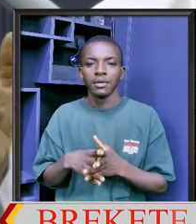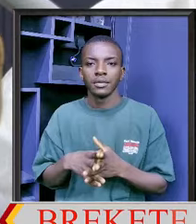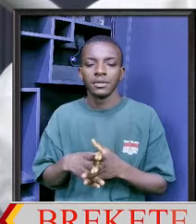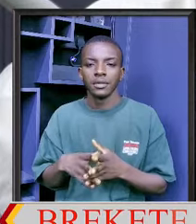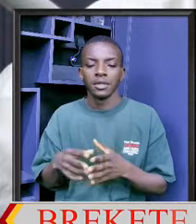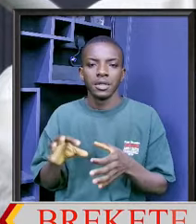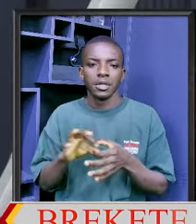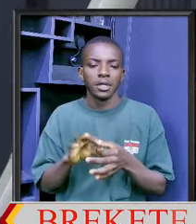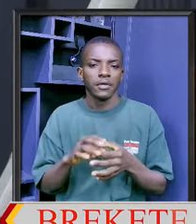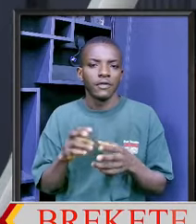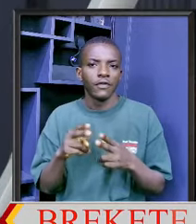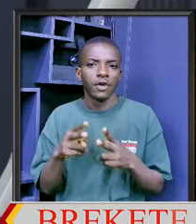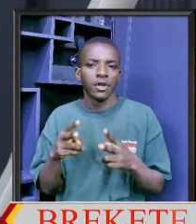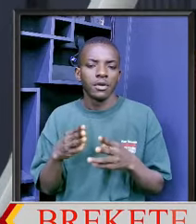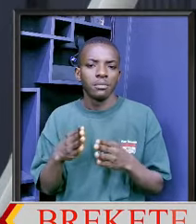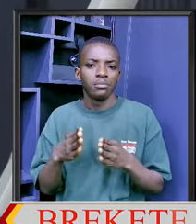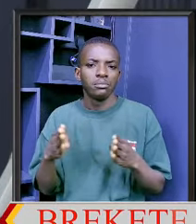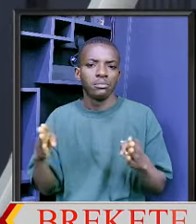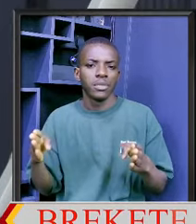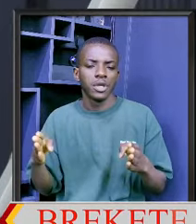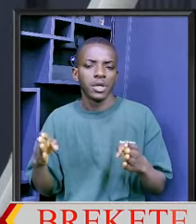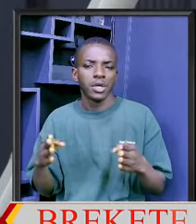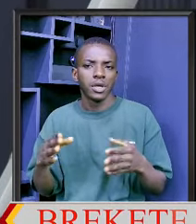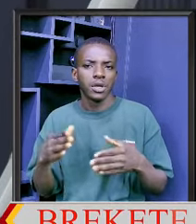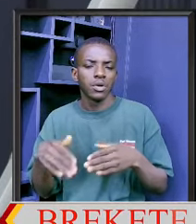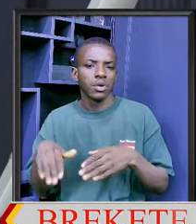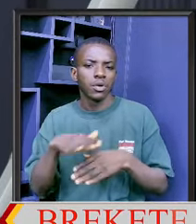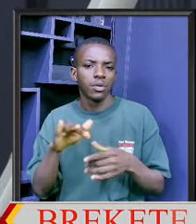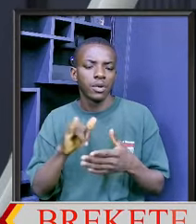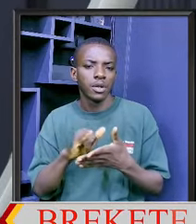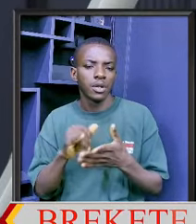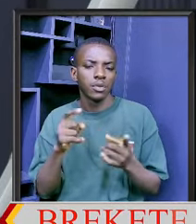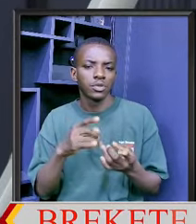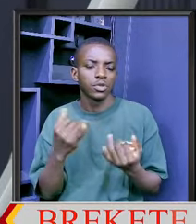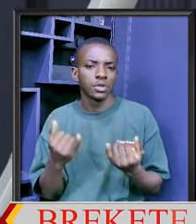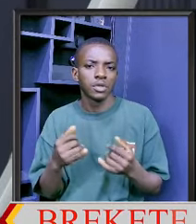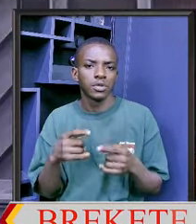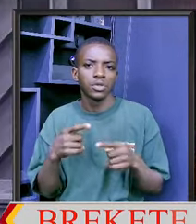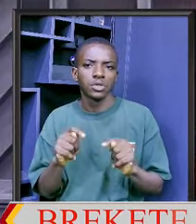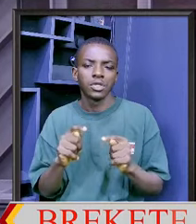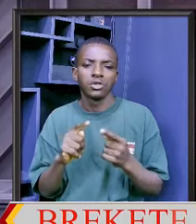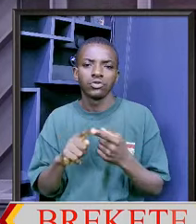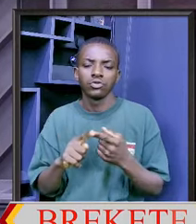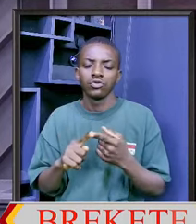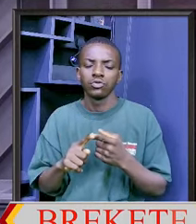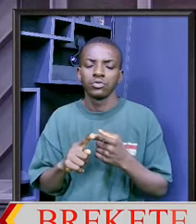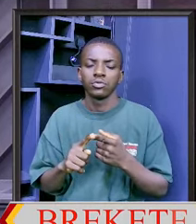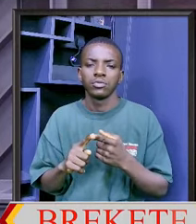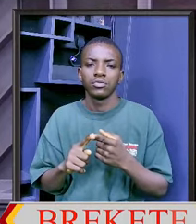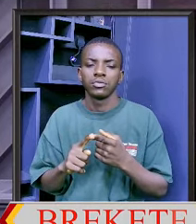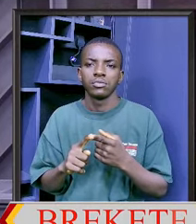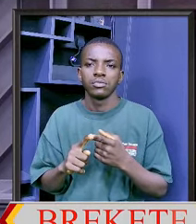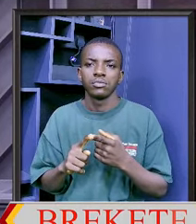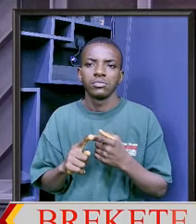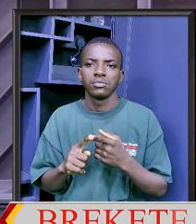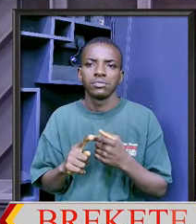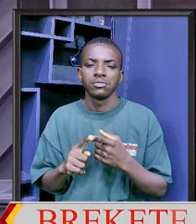you leave very big vacuum way up till now. We they try